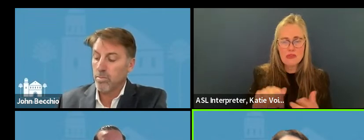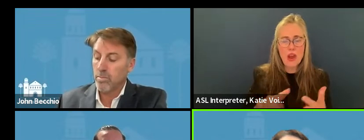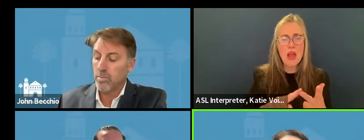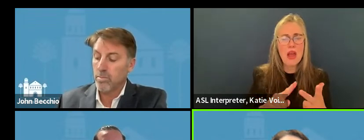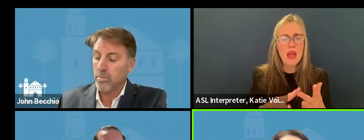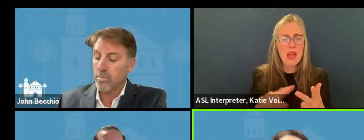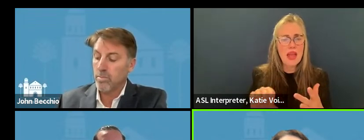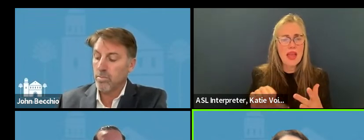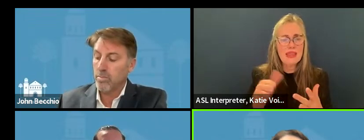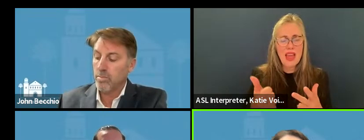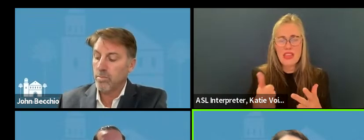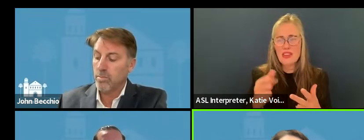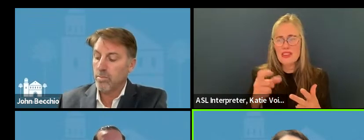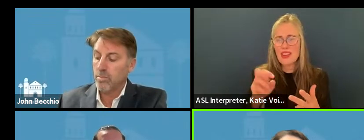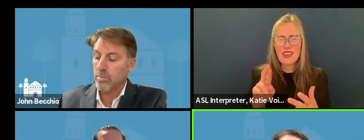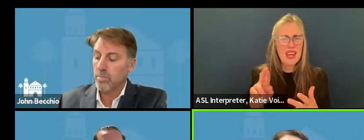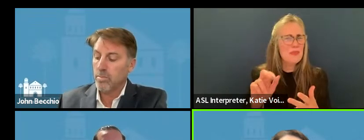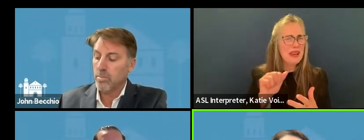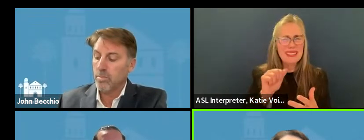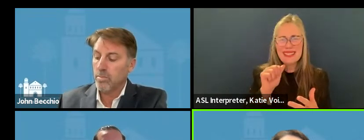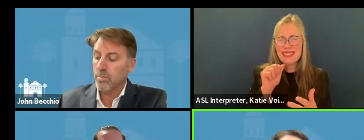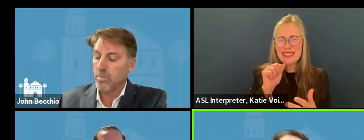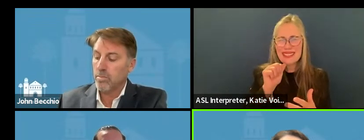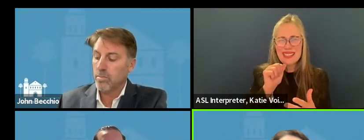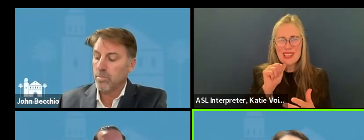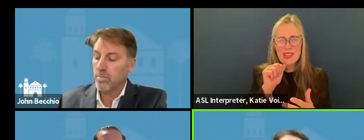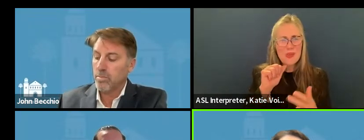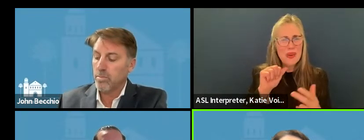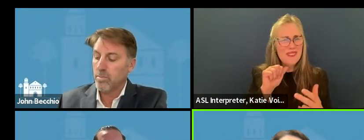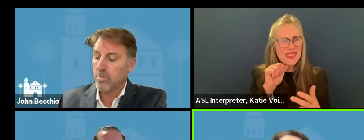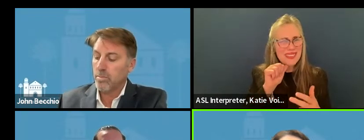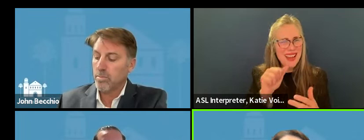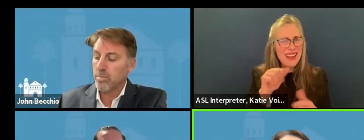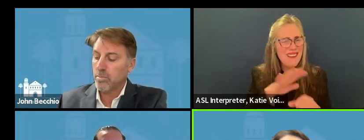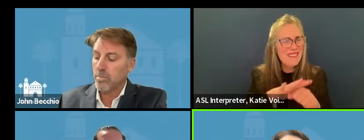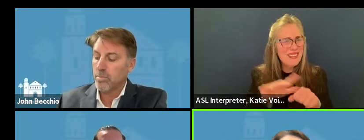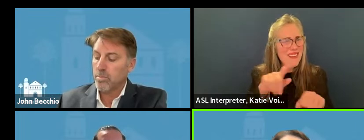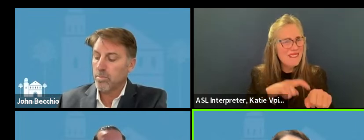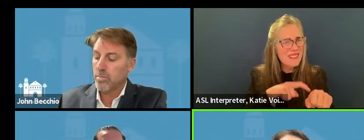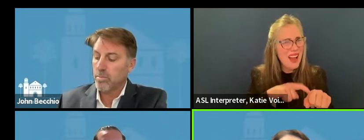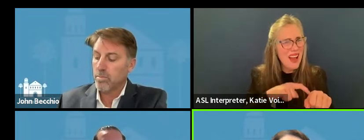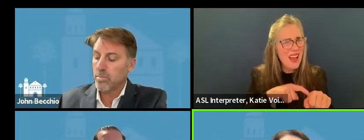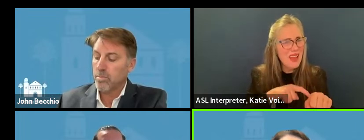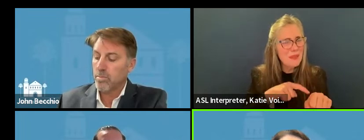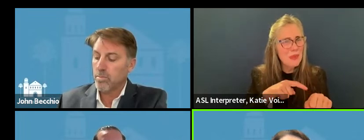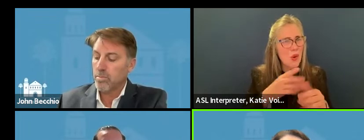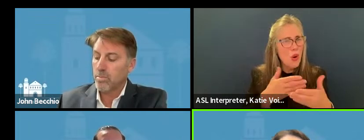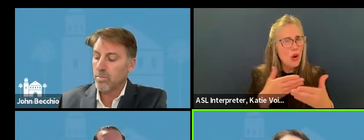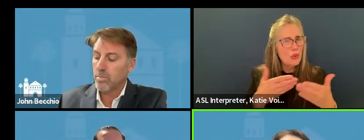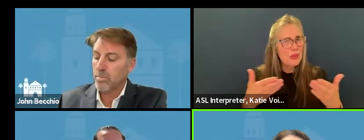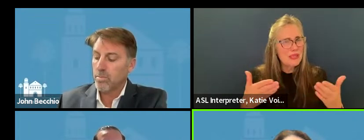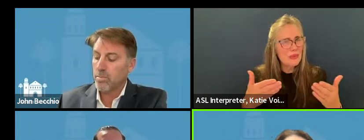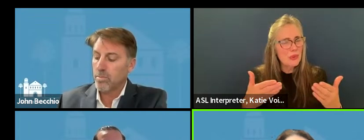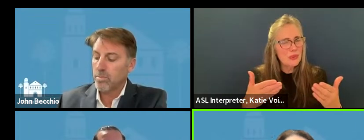that is not something that since I've arrived, we've really had much time and or resources